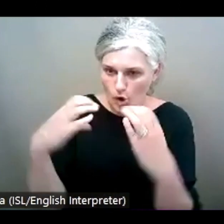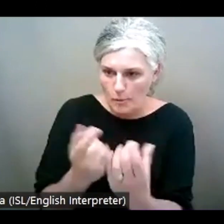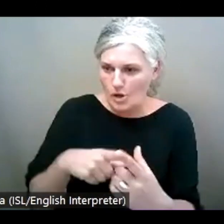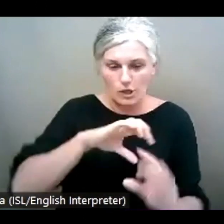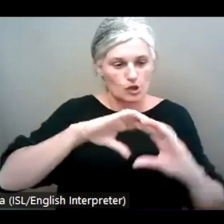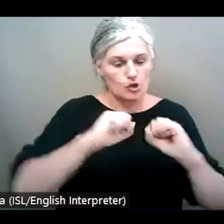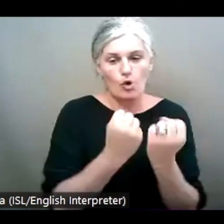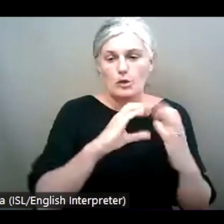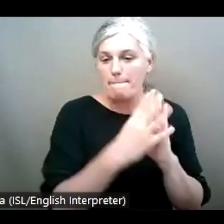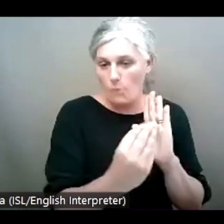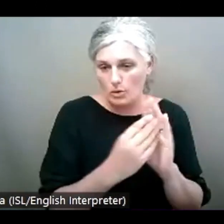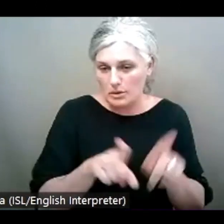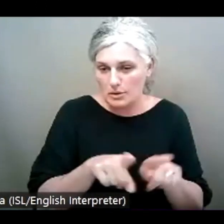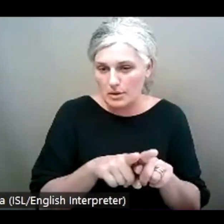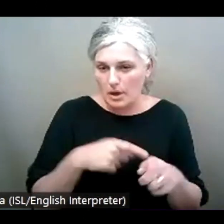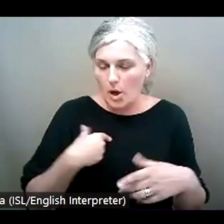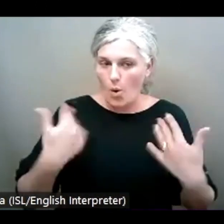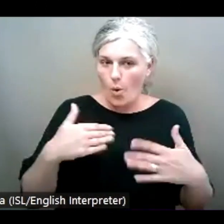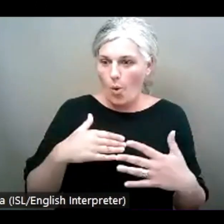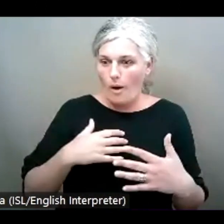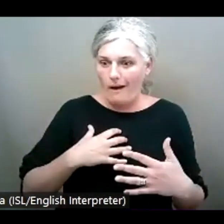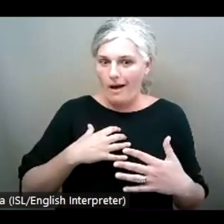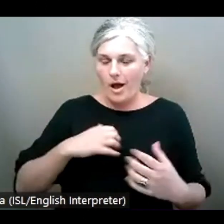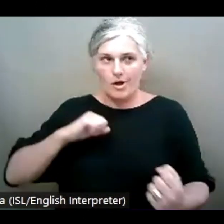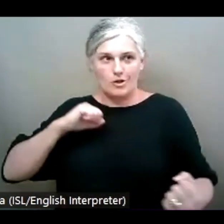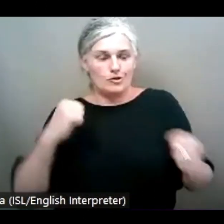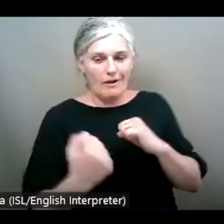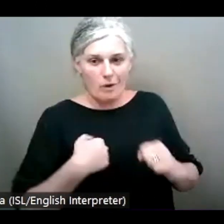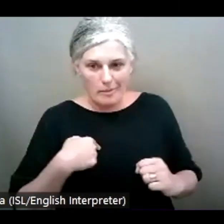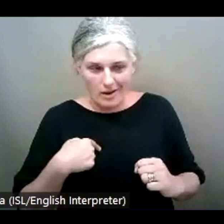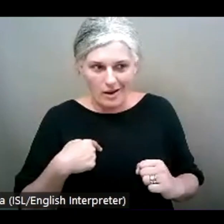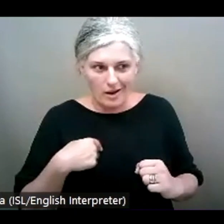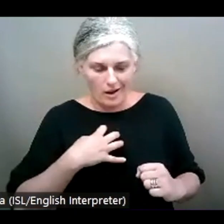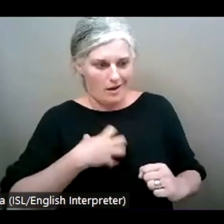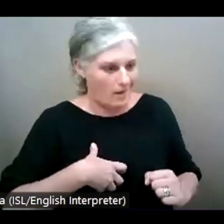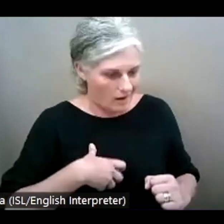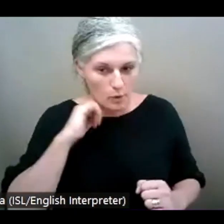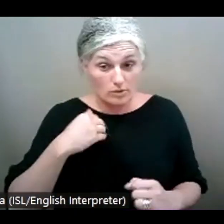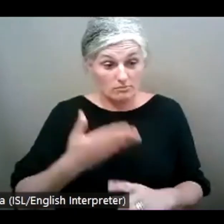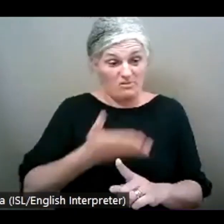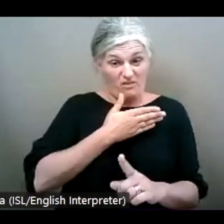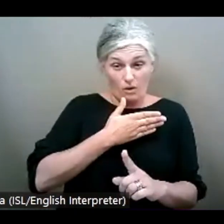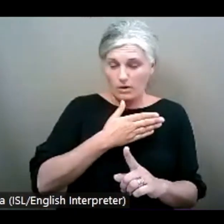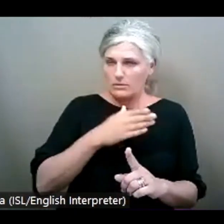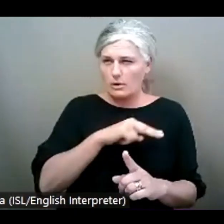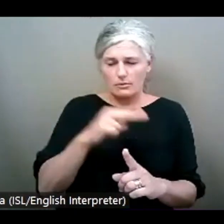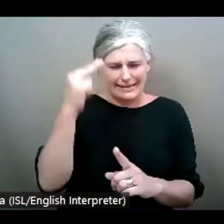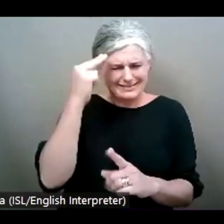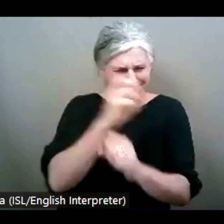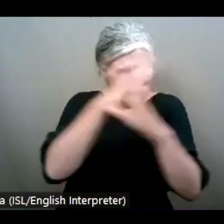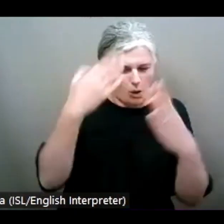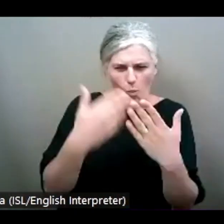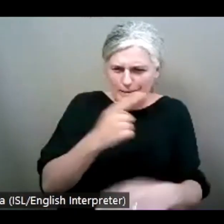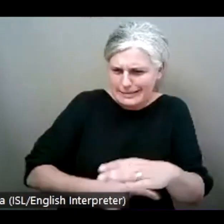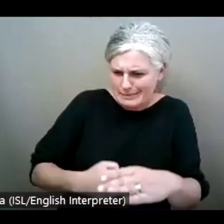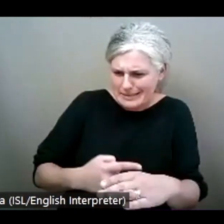model. And that was a really big turning point for me, because up until then, I didn't really understand what disability was.